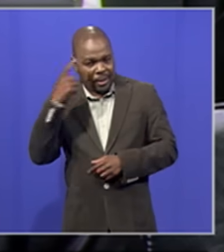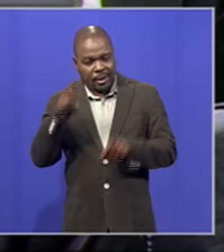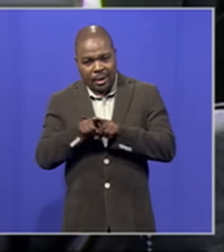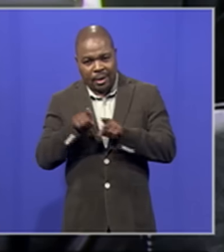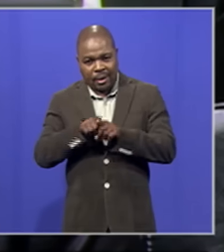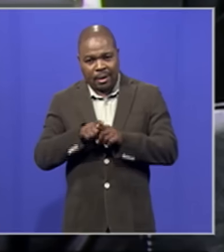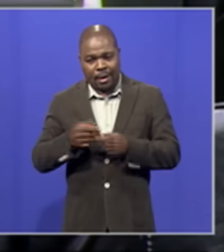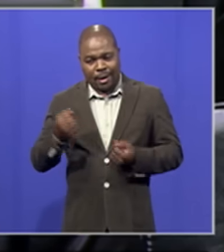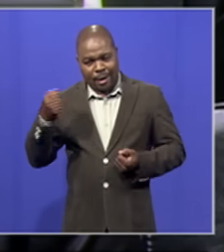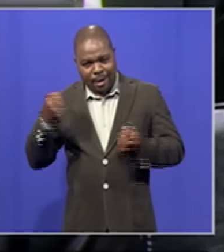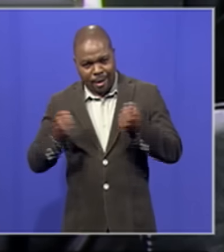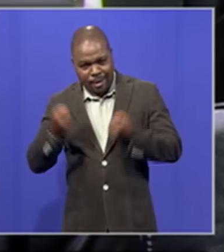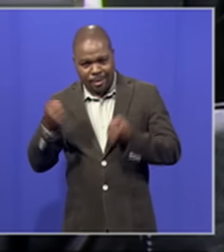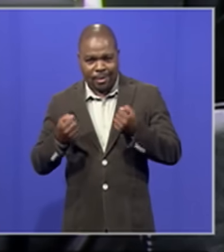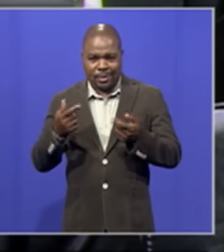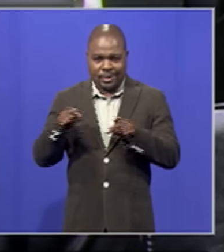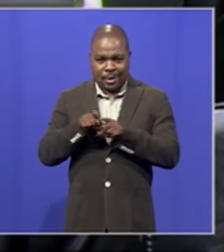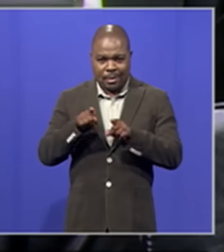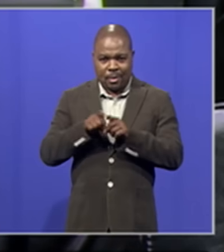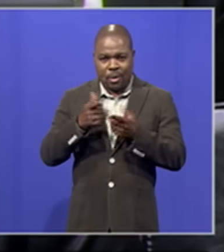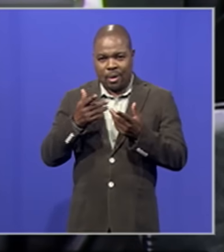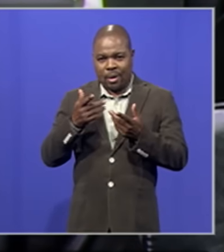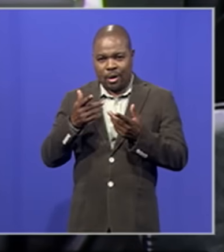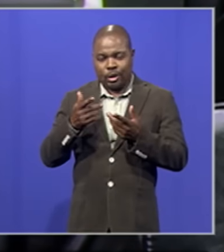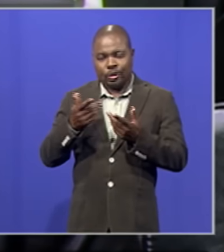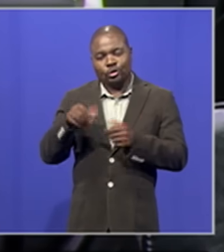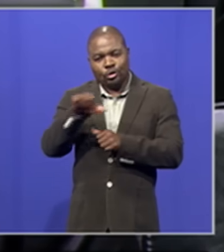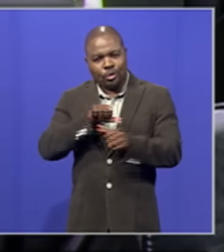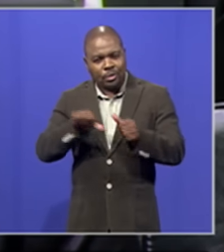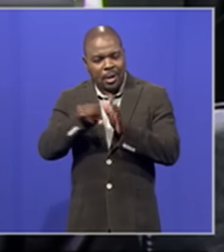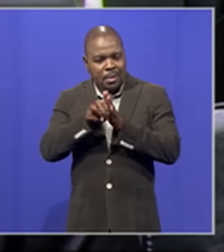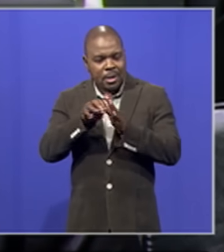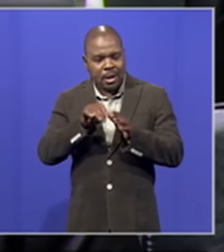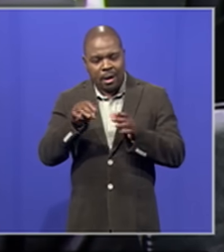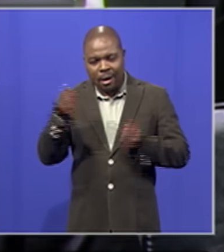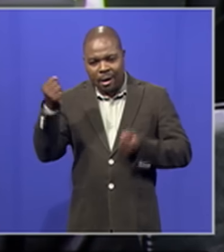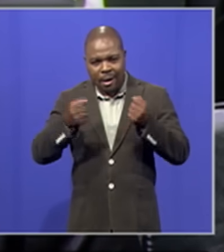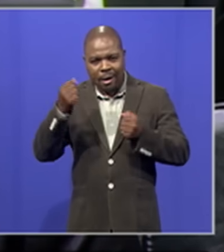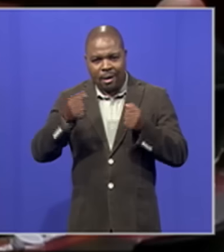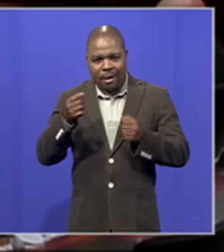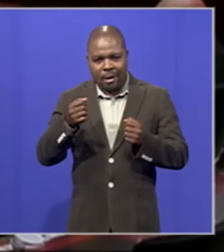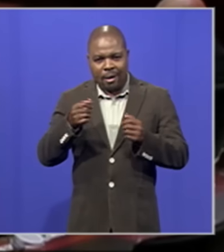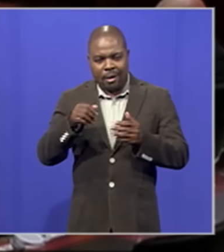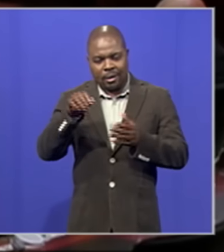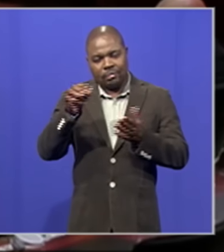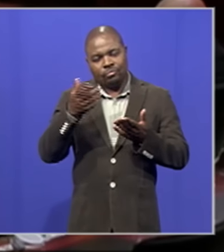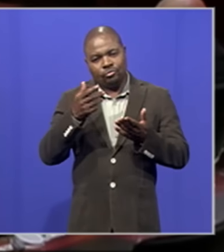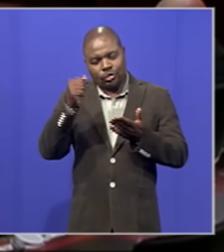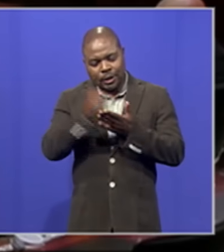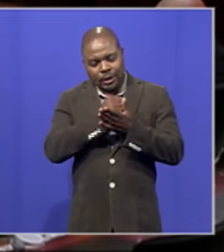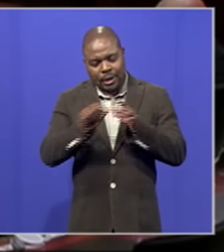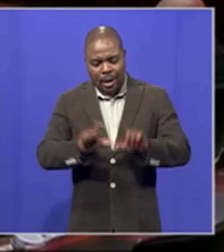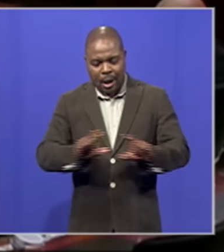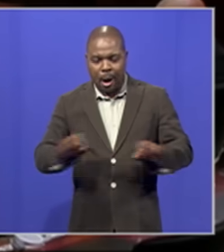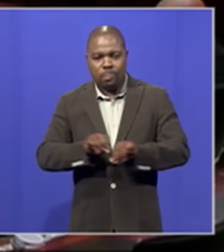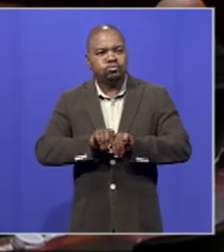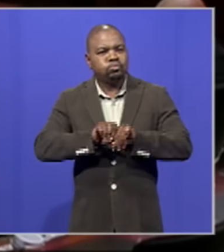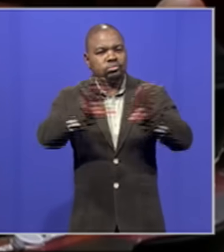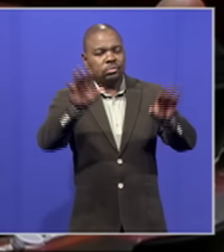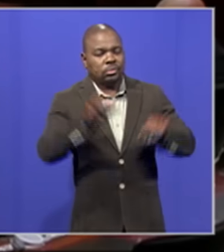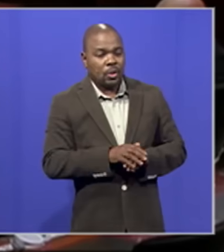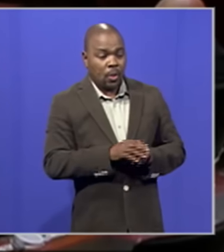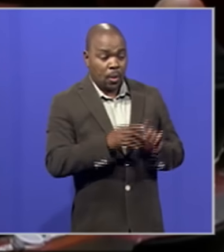the vehicles were all over the social media. The vehicles with registration plates. Khumalo